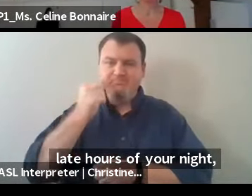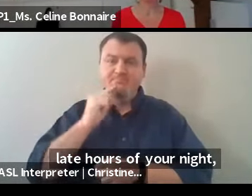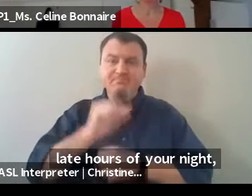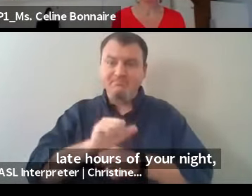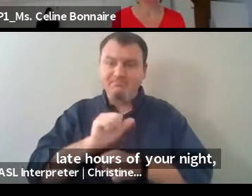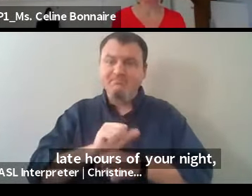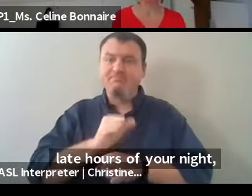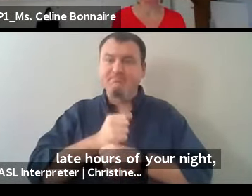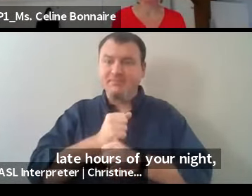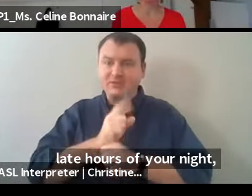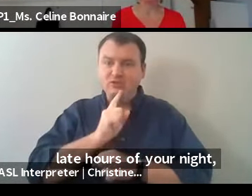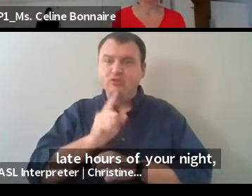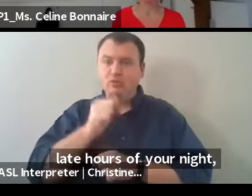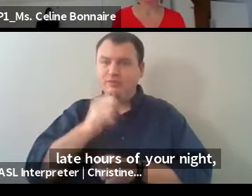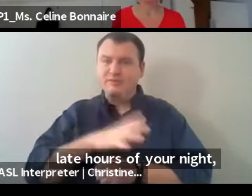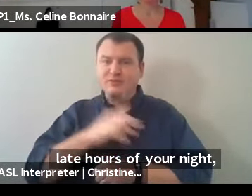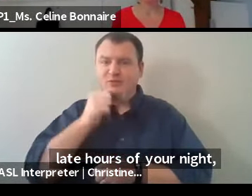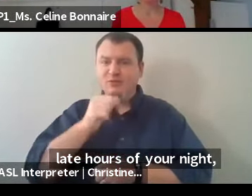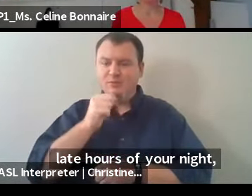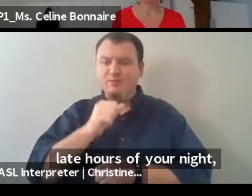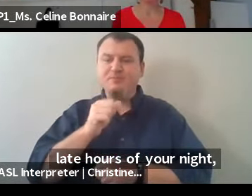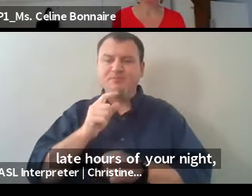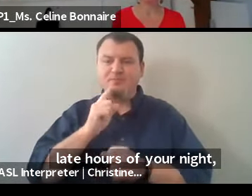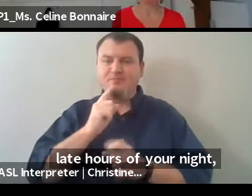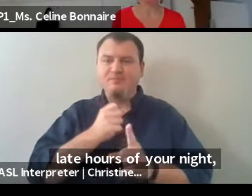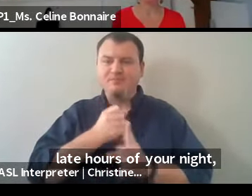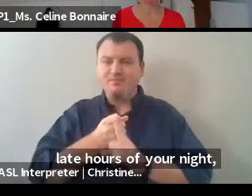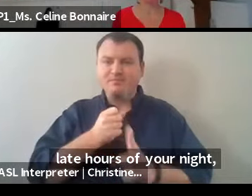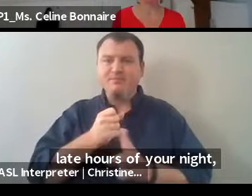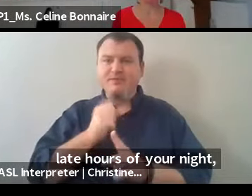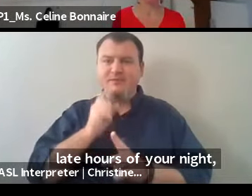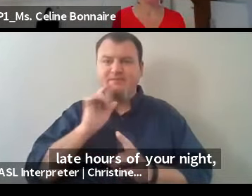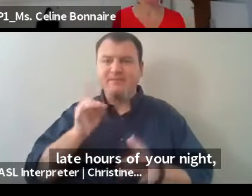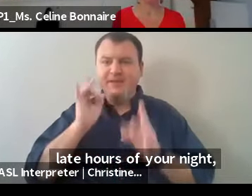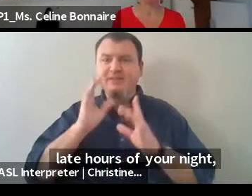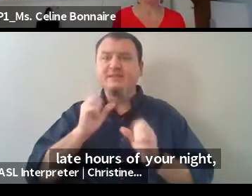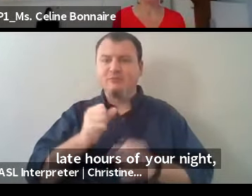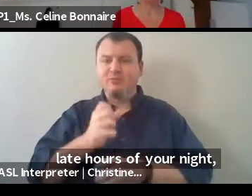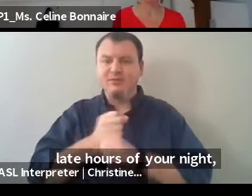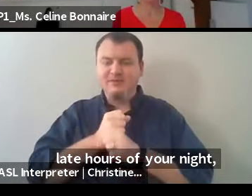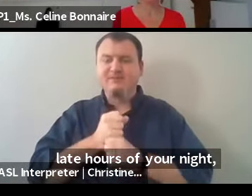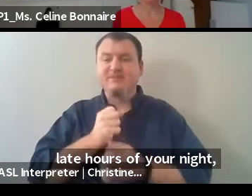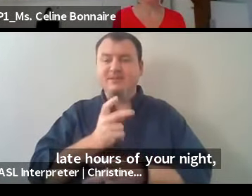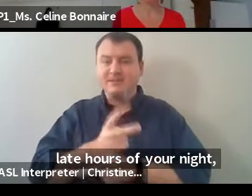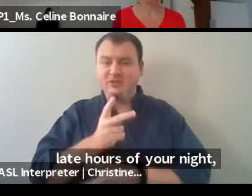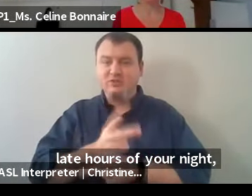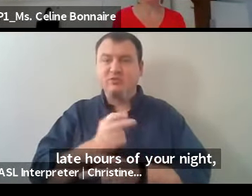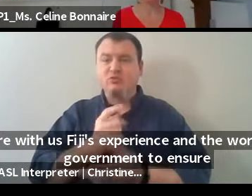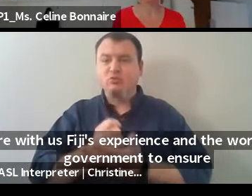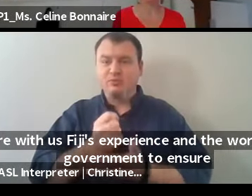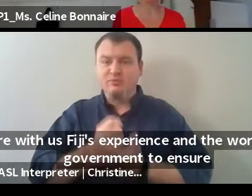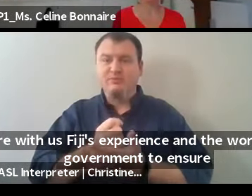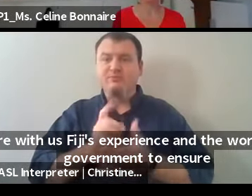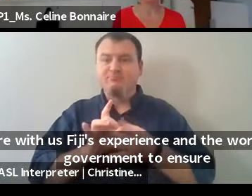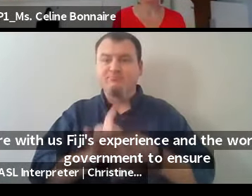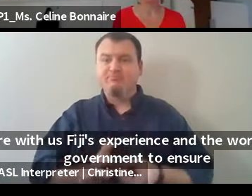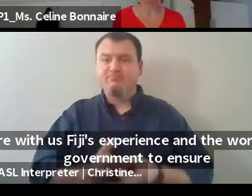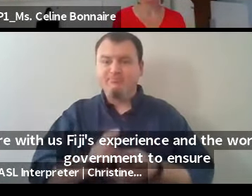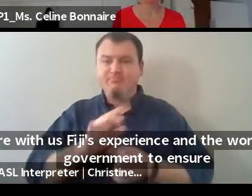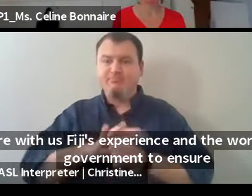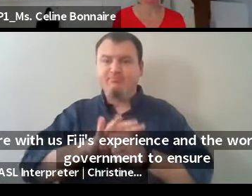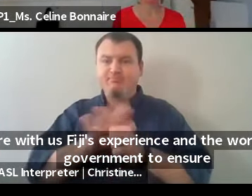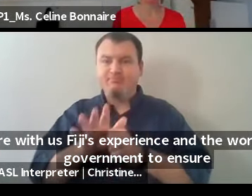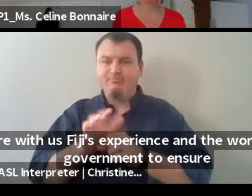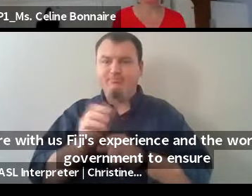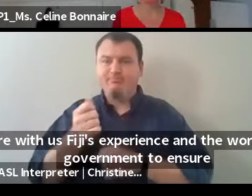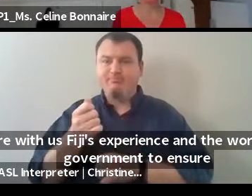girls impacted by violence can still receive care and treatment now in the context of the